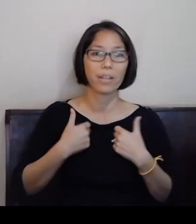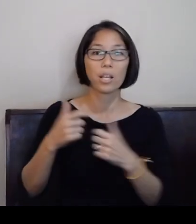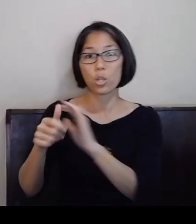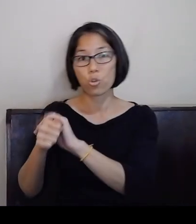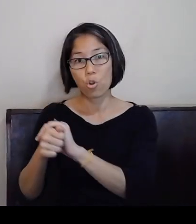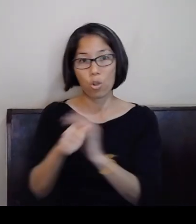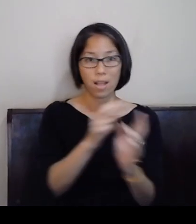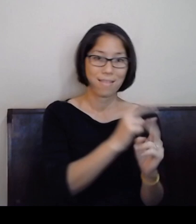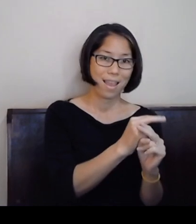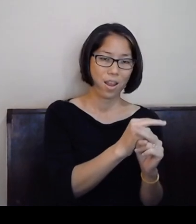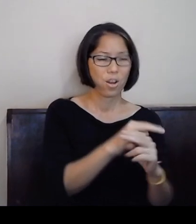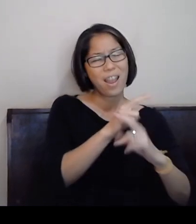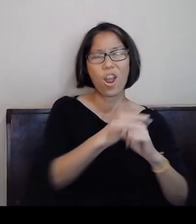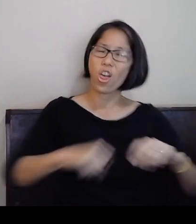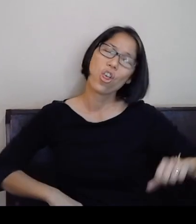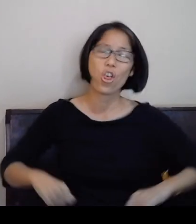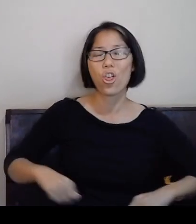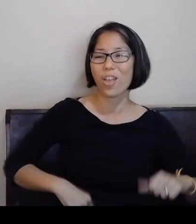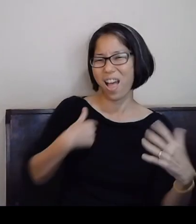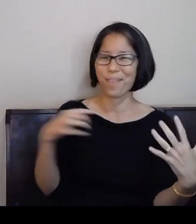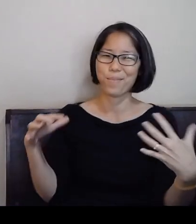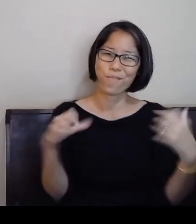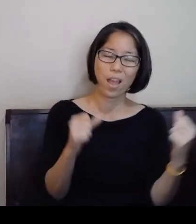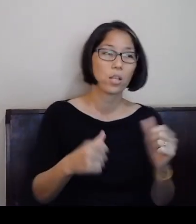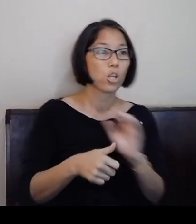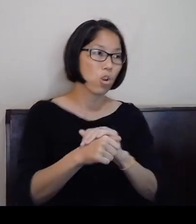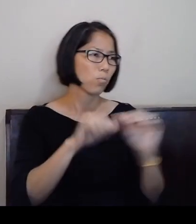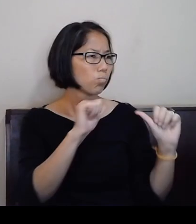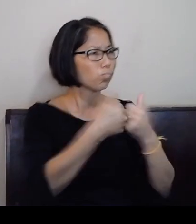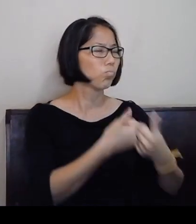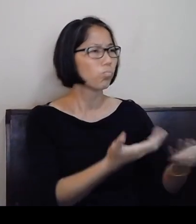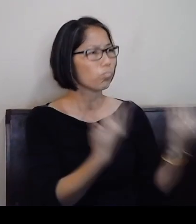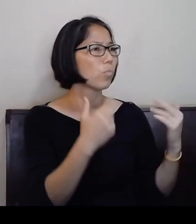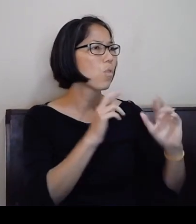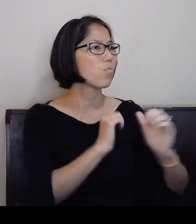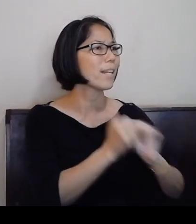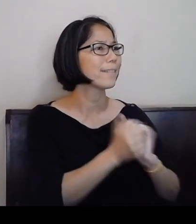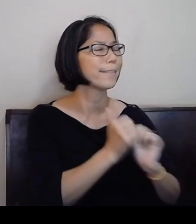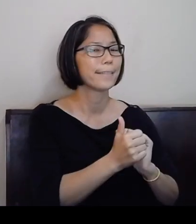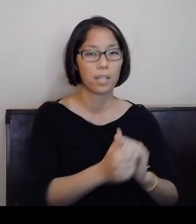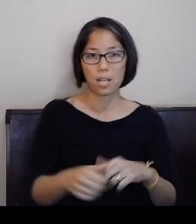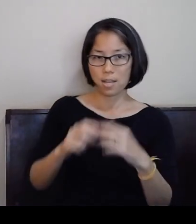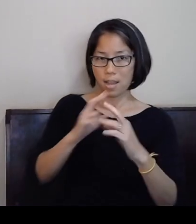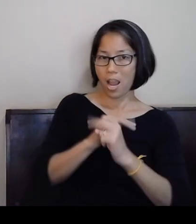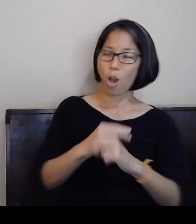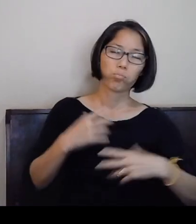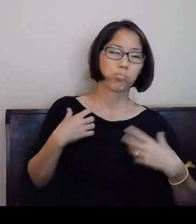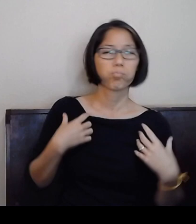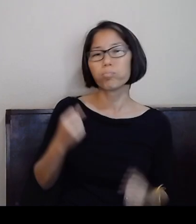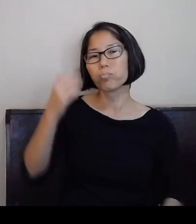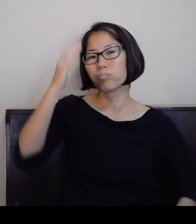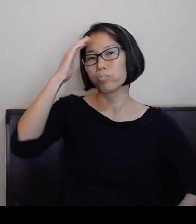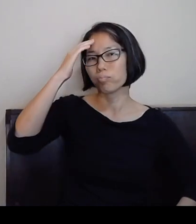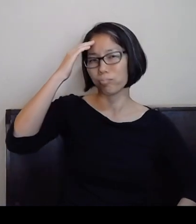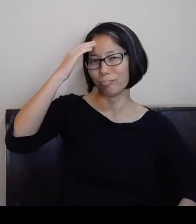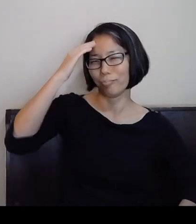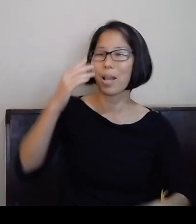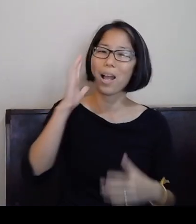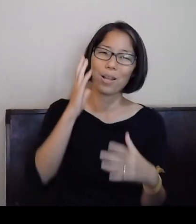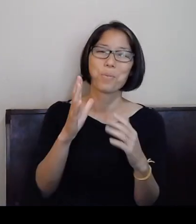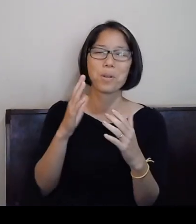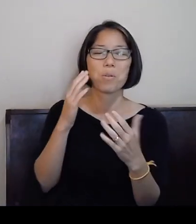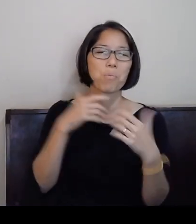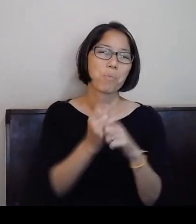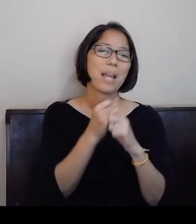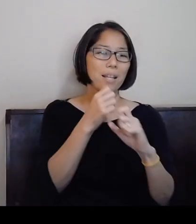and the hare. The hare is always bragging about how fast he is, so the tortoise challenges him to a race. The hare is so confident, he stops